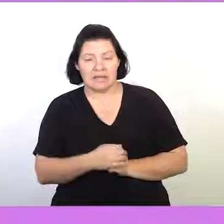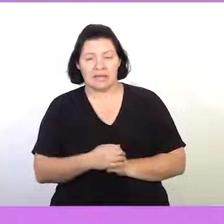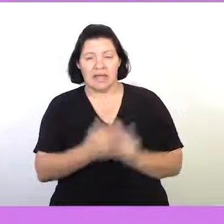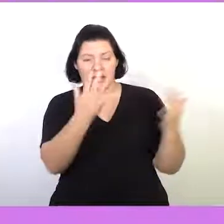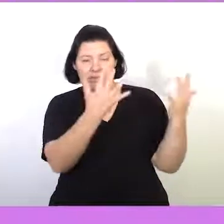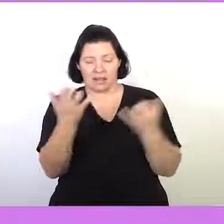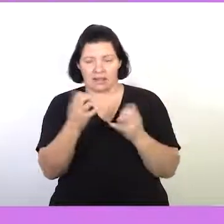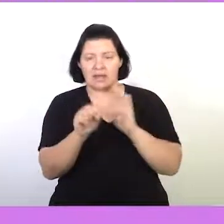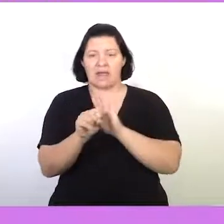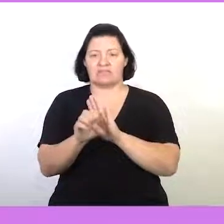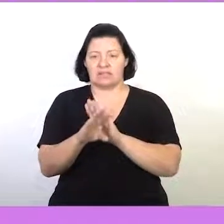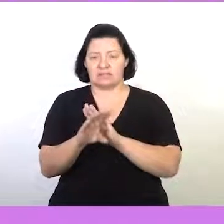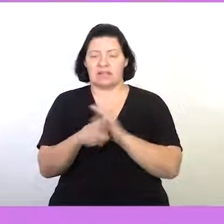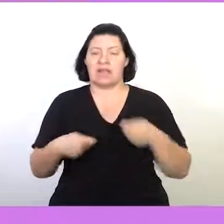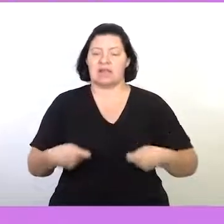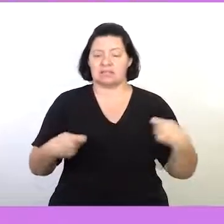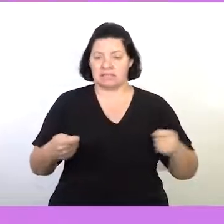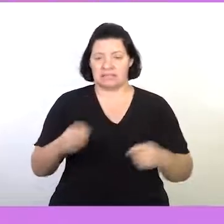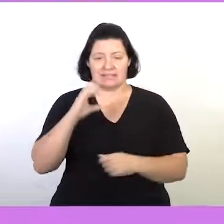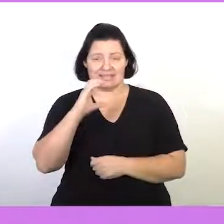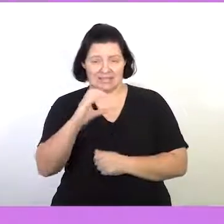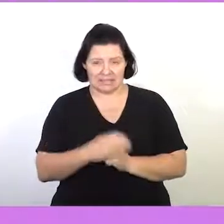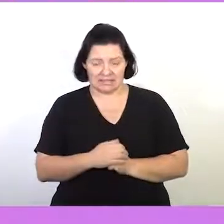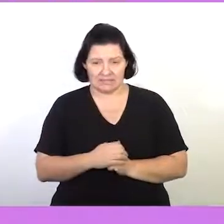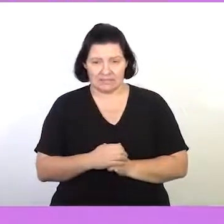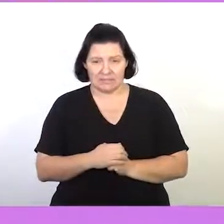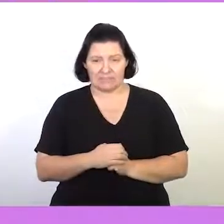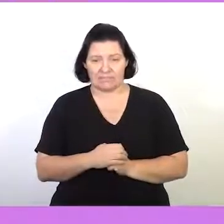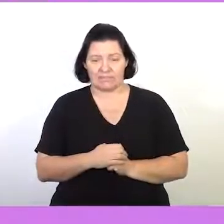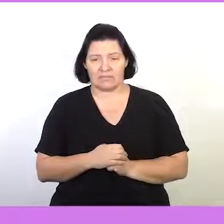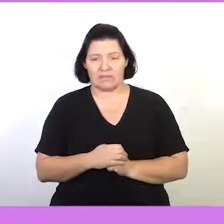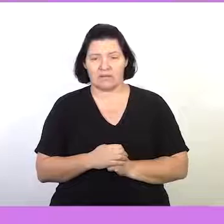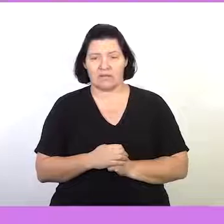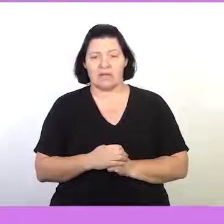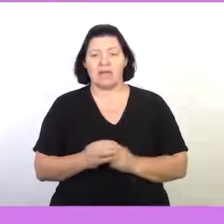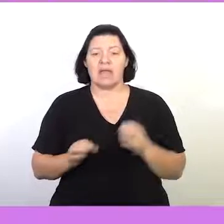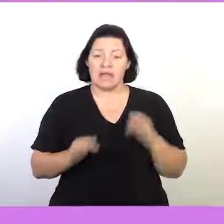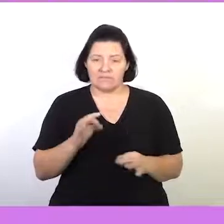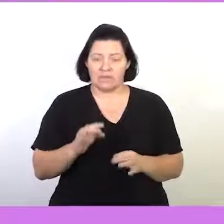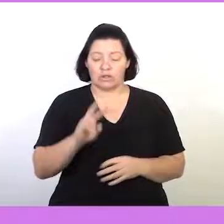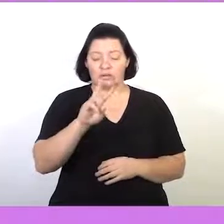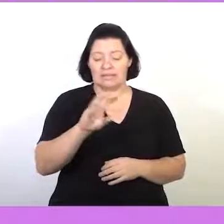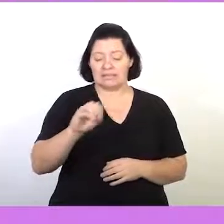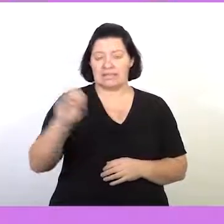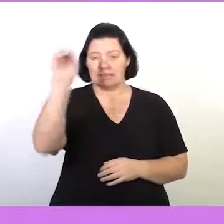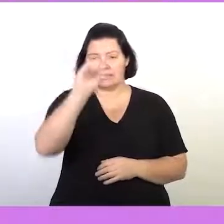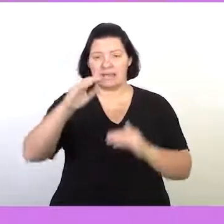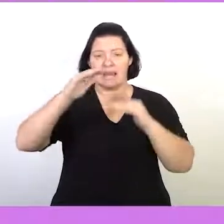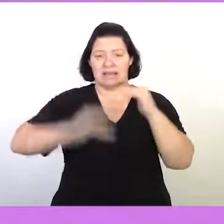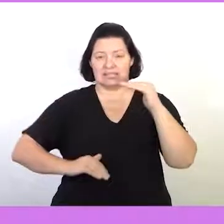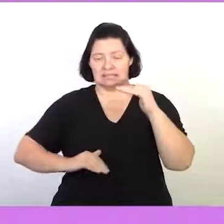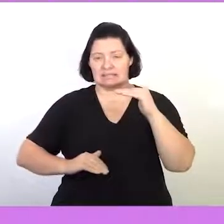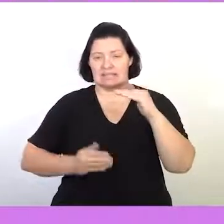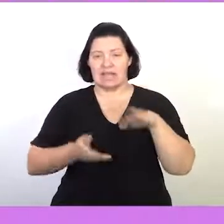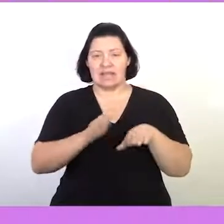here, calculate advertising expense, that is C, as you can see here, right? If it is 20%